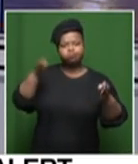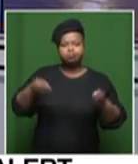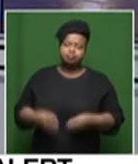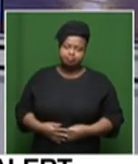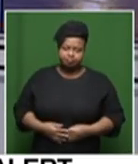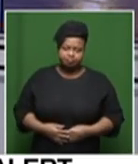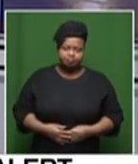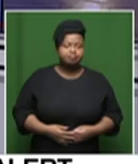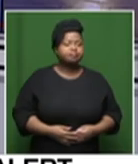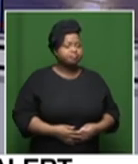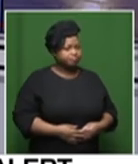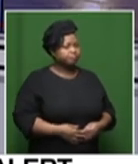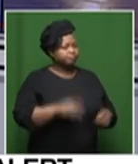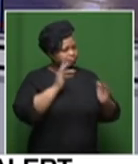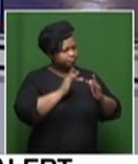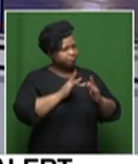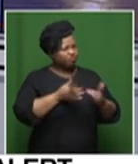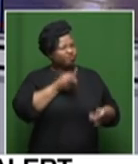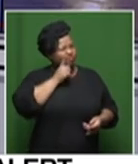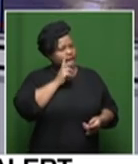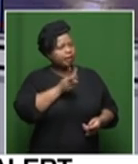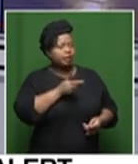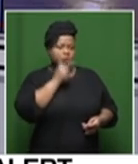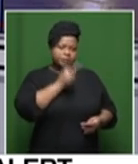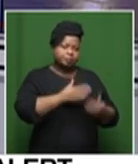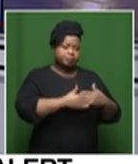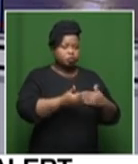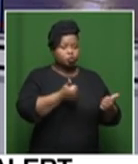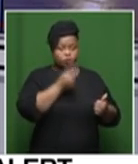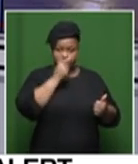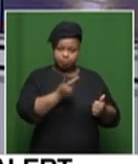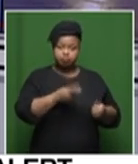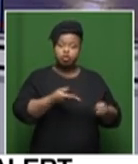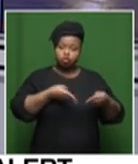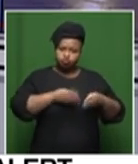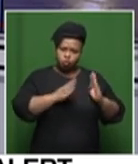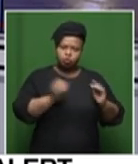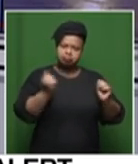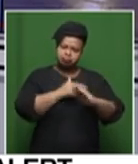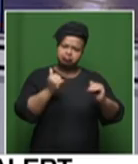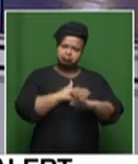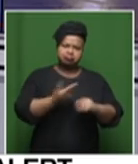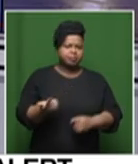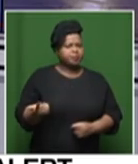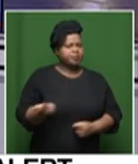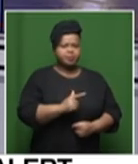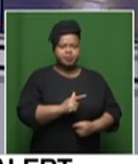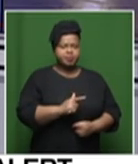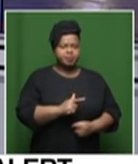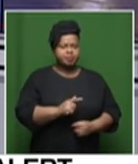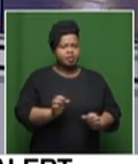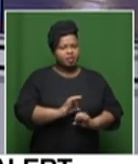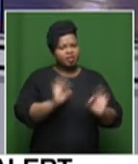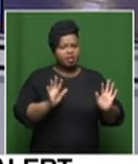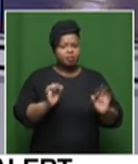Lee, we'll keep track of you, see how things are going, but good to see that the roads look clear, and certainly a